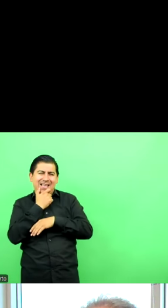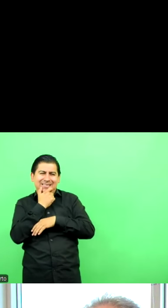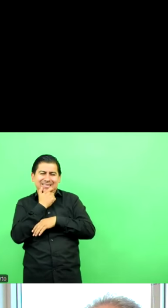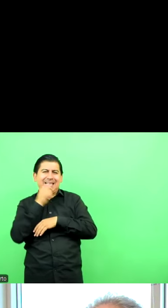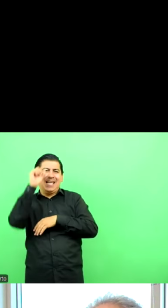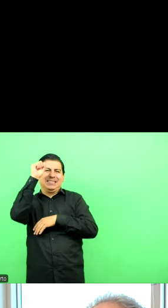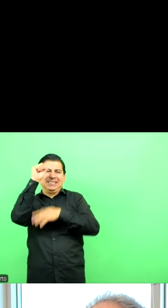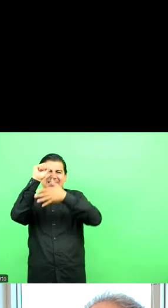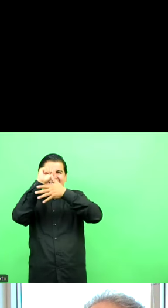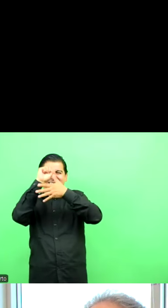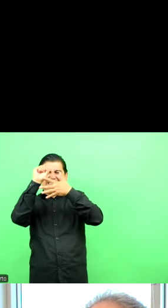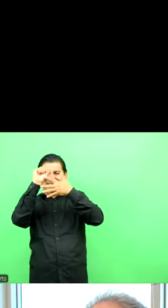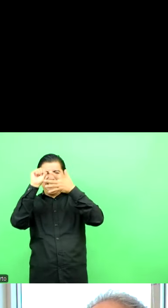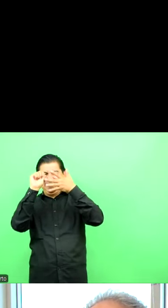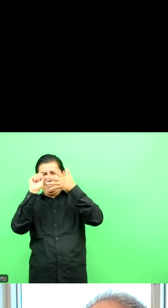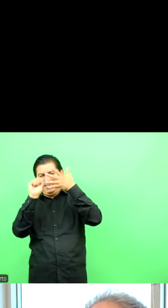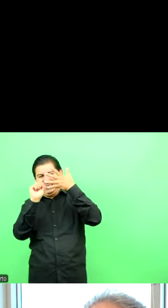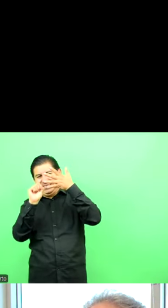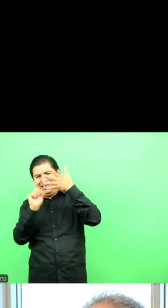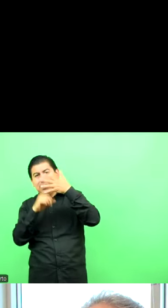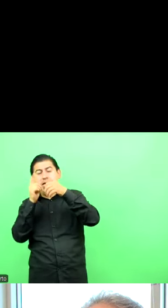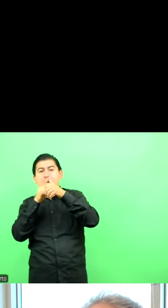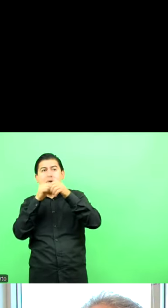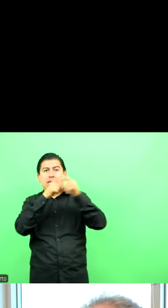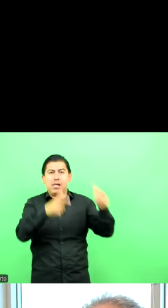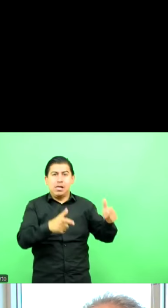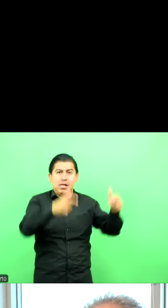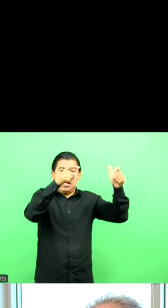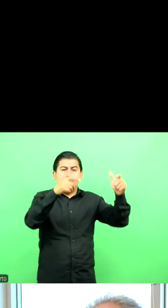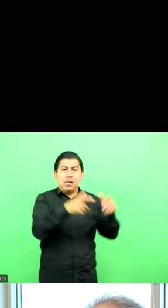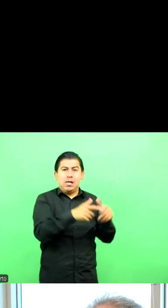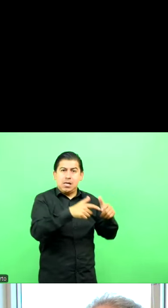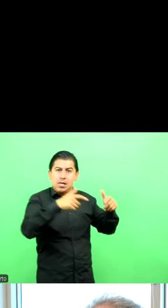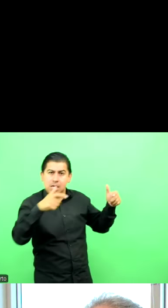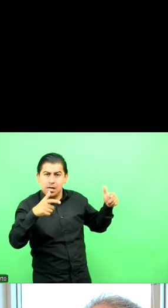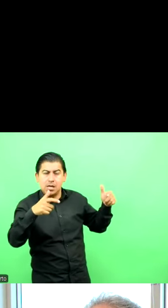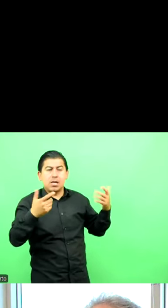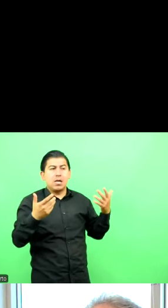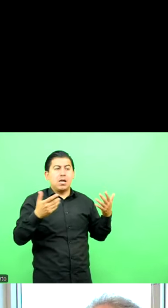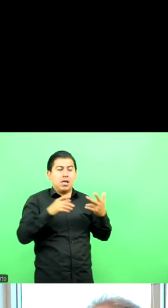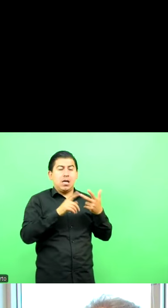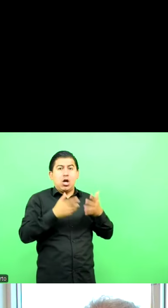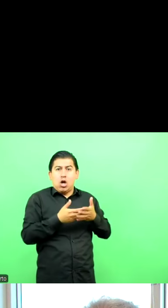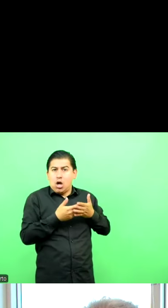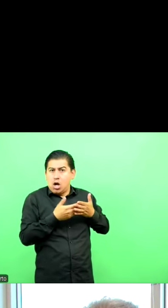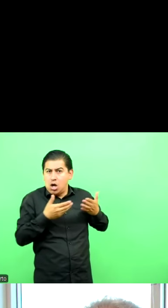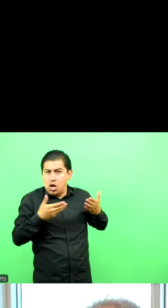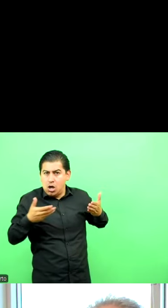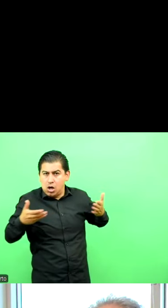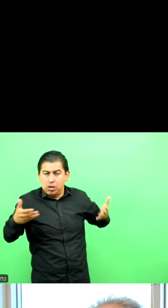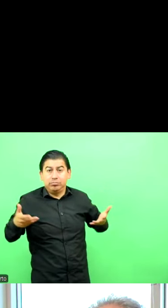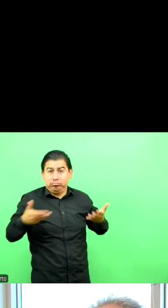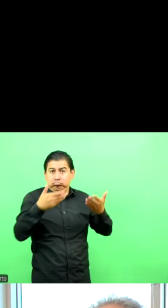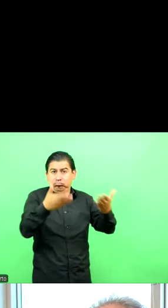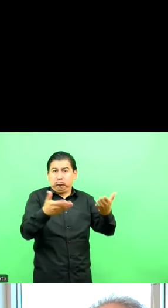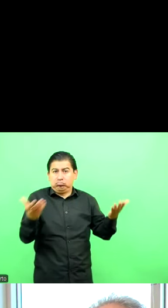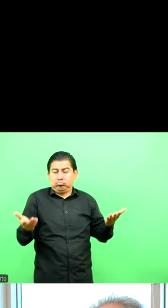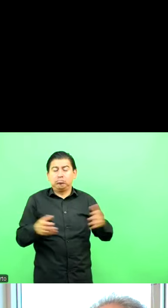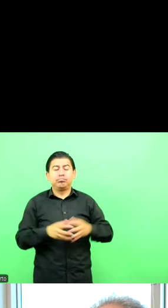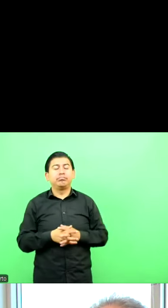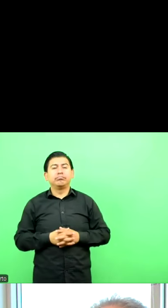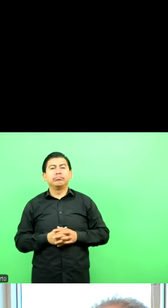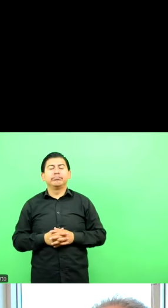And also, we should have a competent, trained, ready staff and well supported. Also,